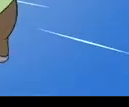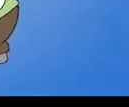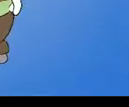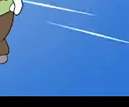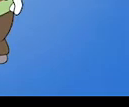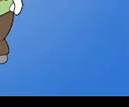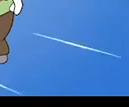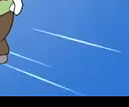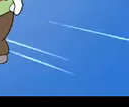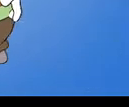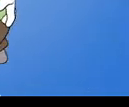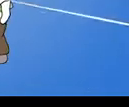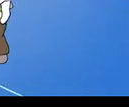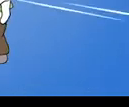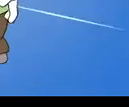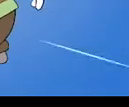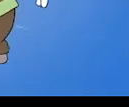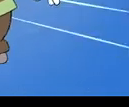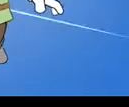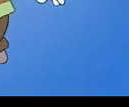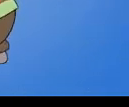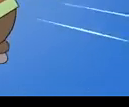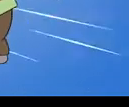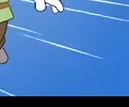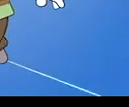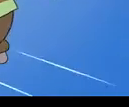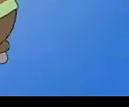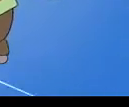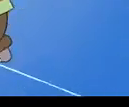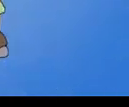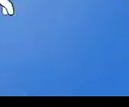Welcome and study with Tanzania Institute of Education.